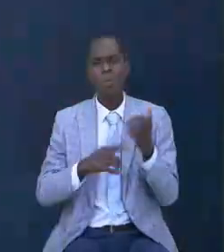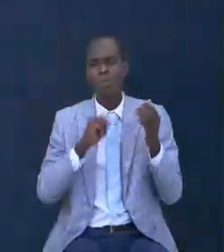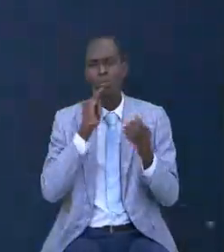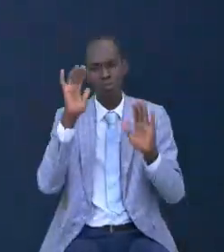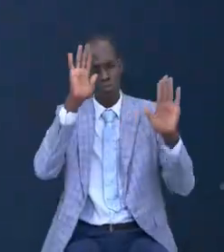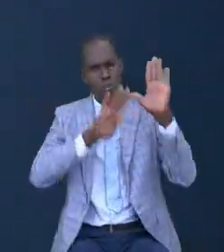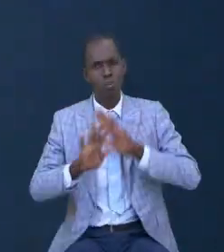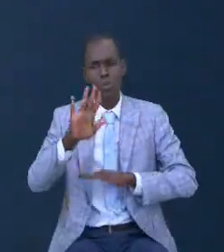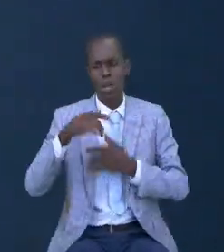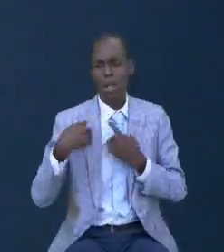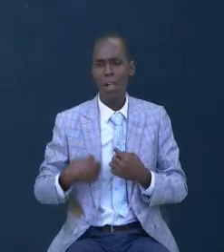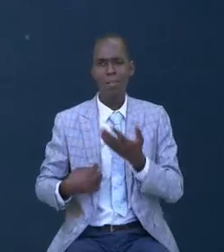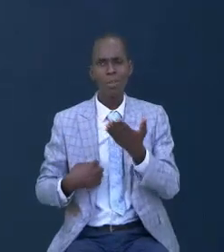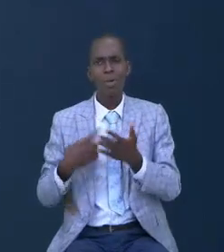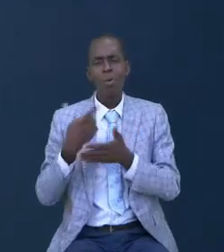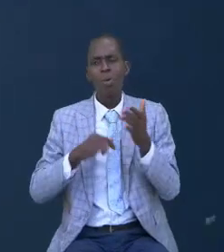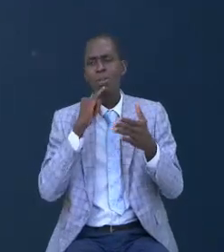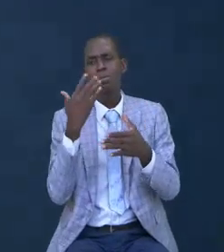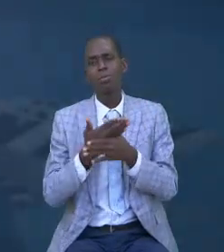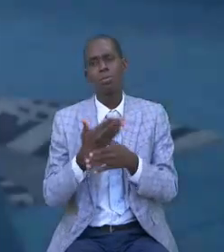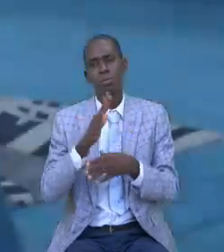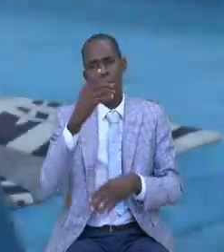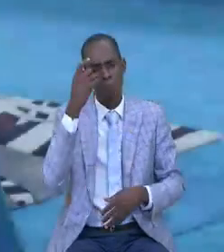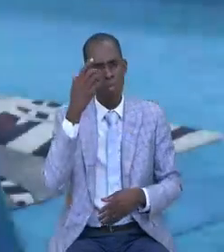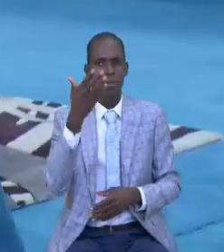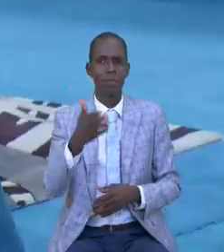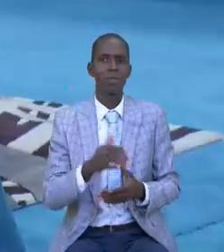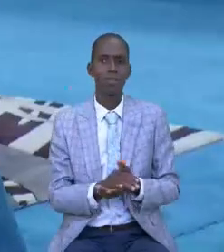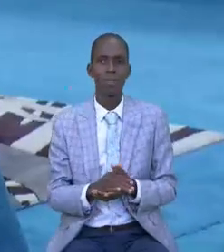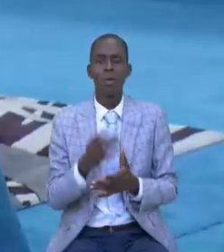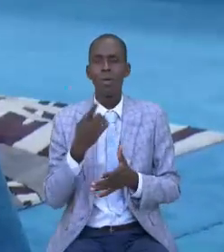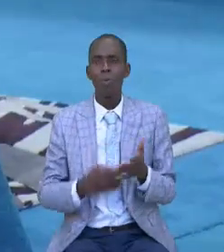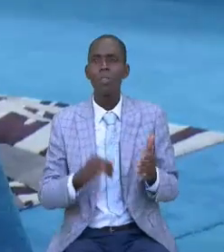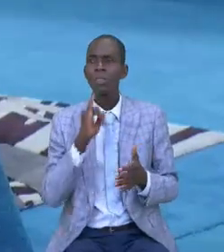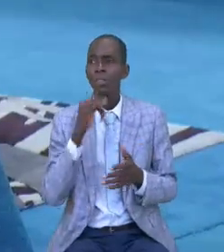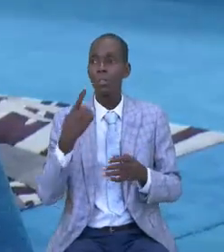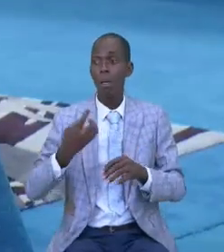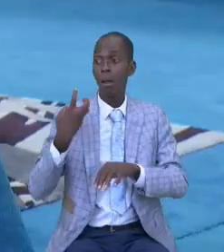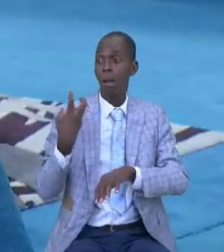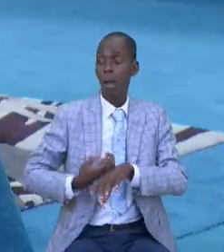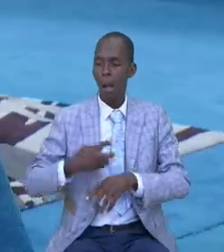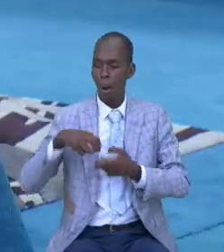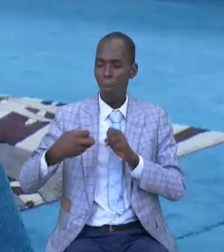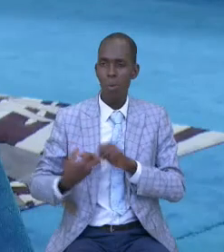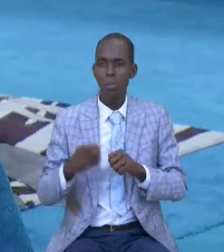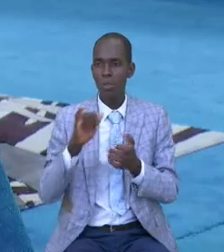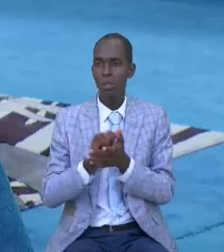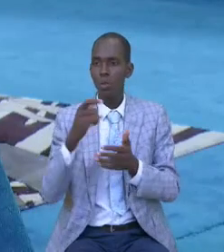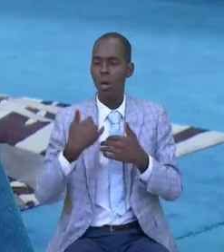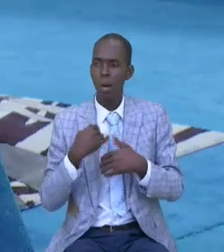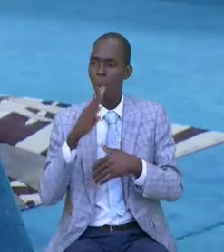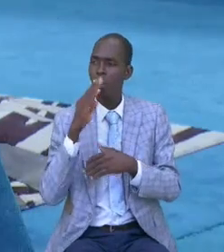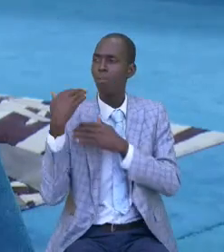heart there? What's disturbing your mind there? What's the unsolvable problem you've been carrying about? What